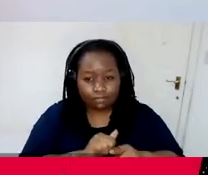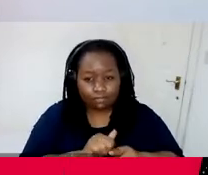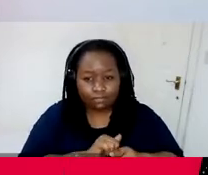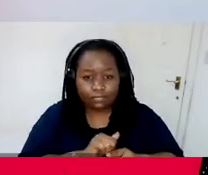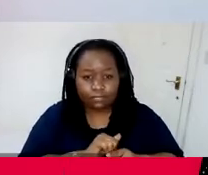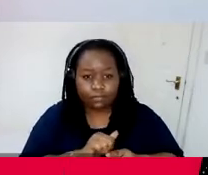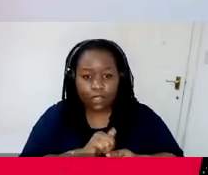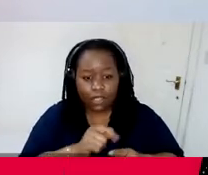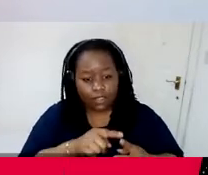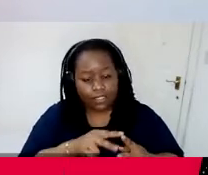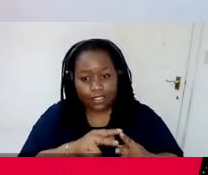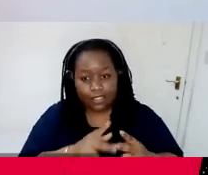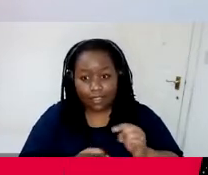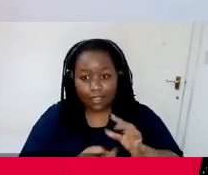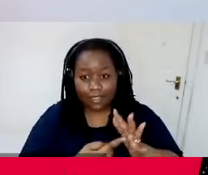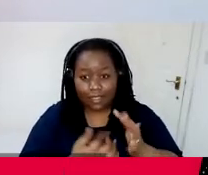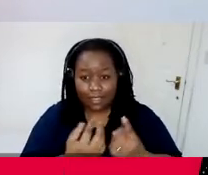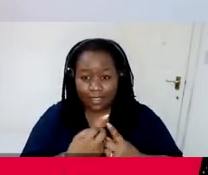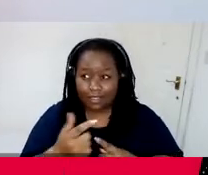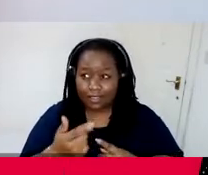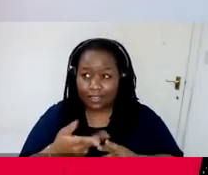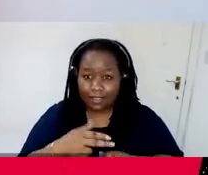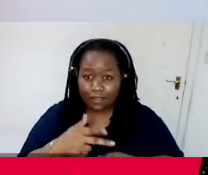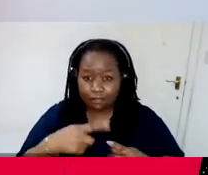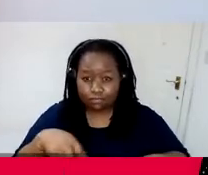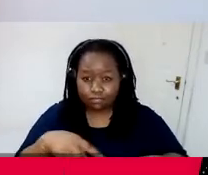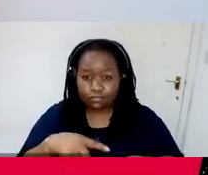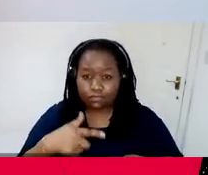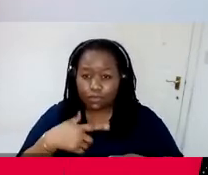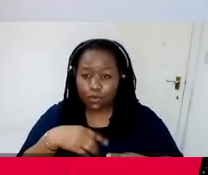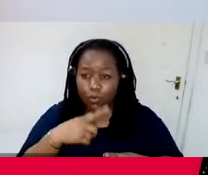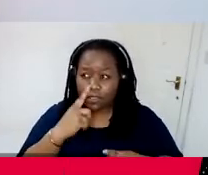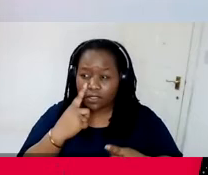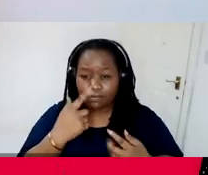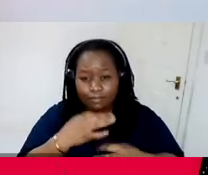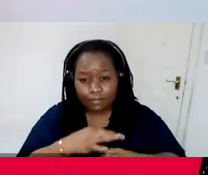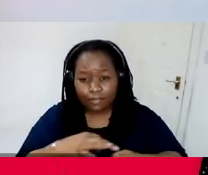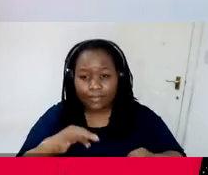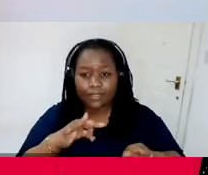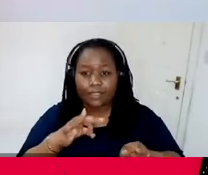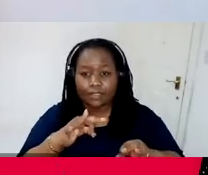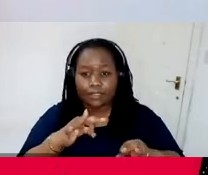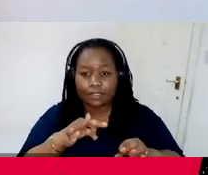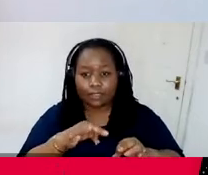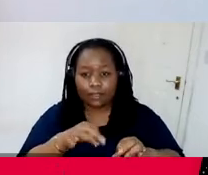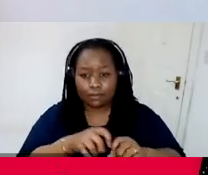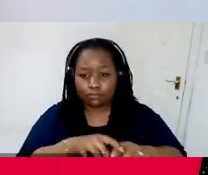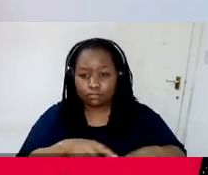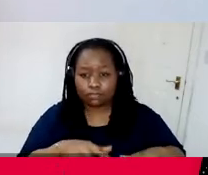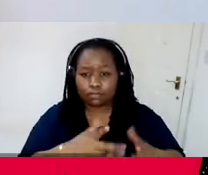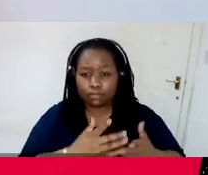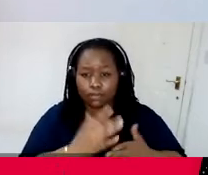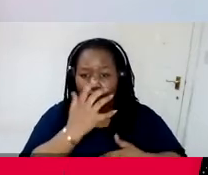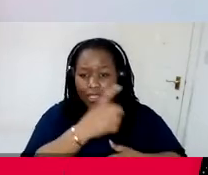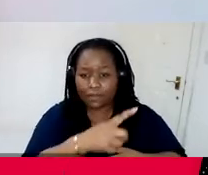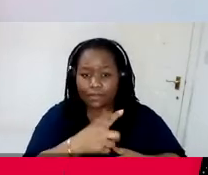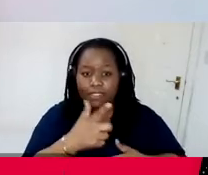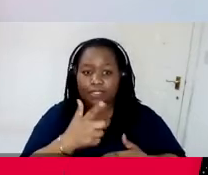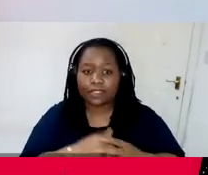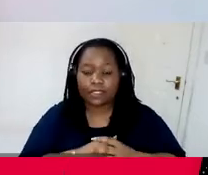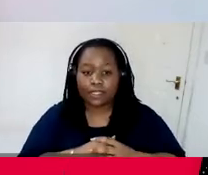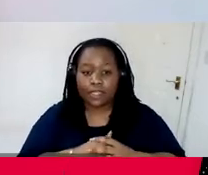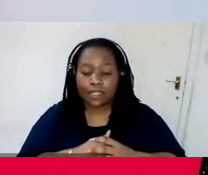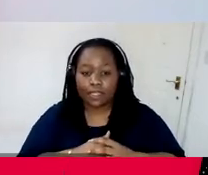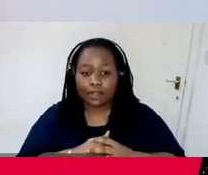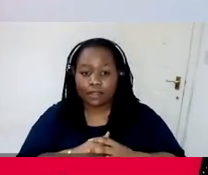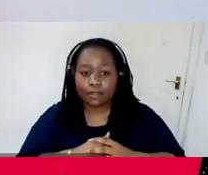are the key factors if we want to have durable peace in the country, and the states and international community